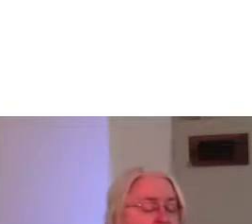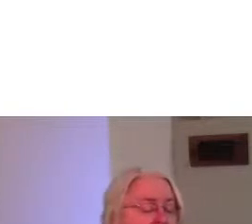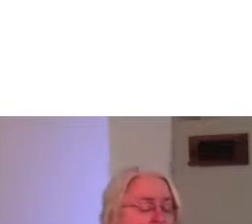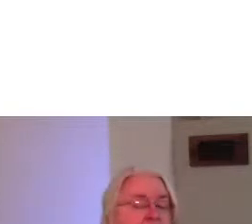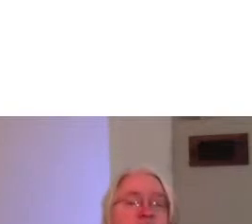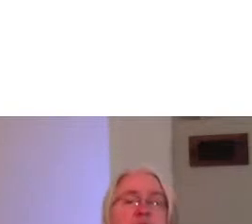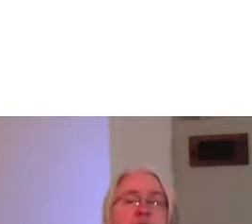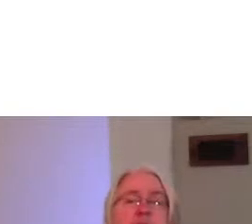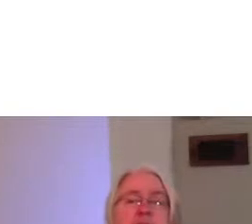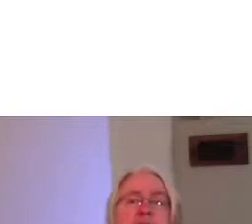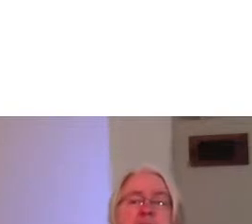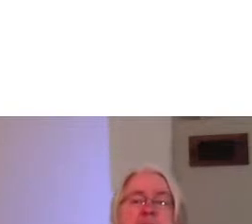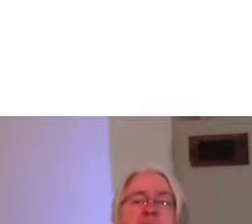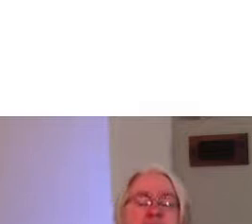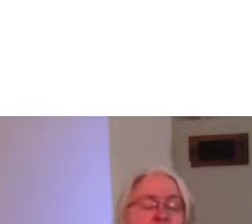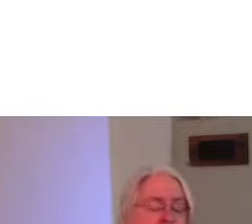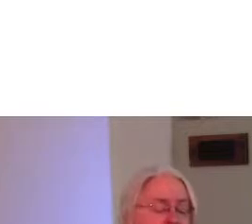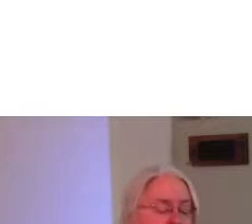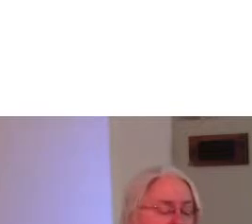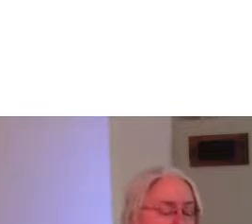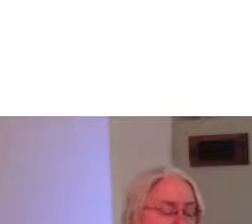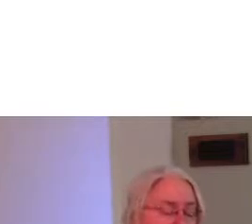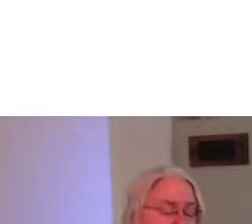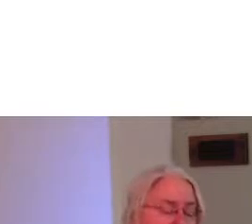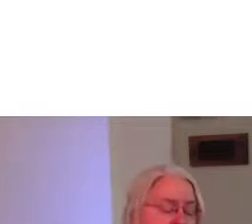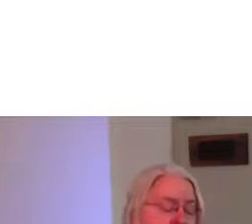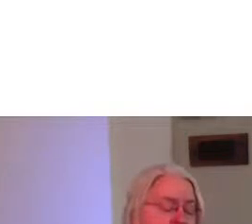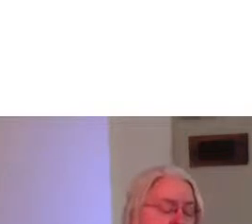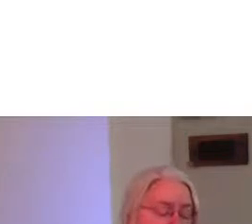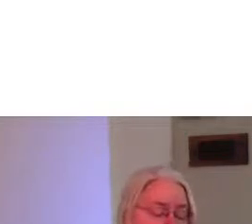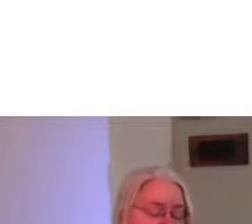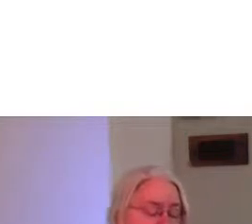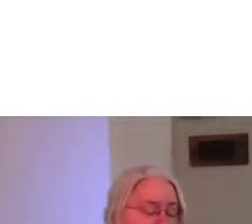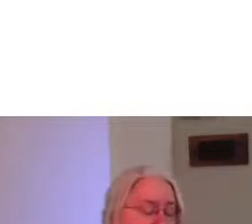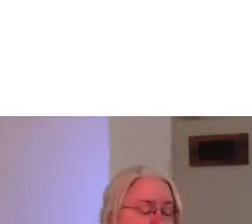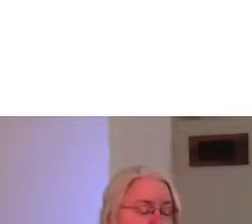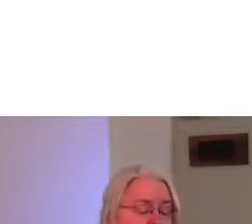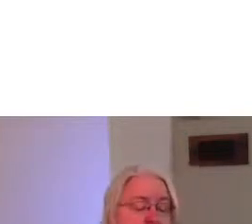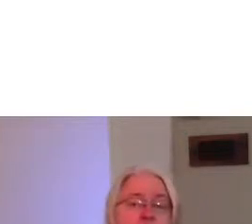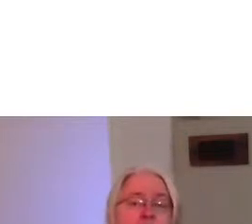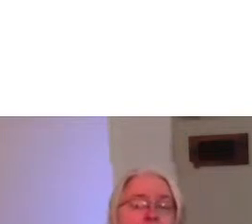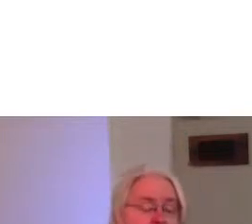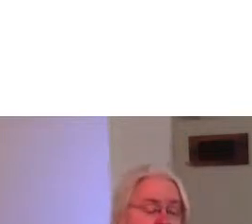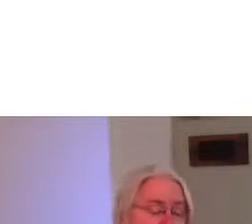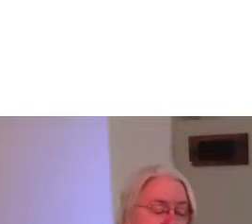And with the grace of age, we share